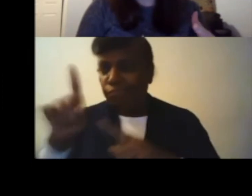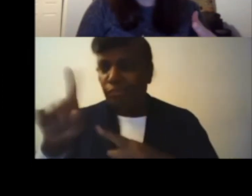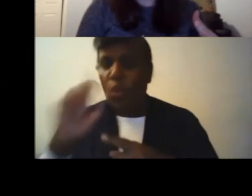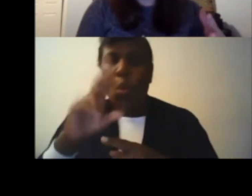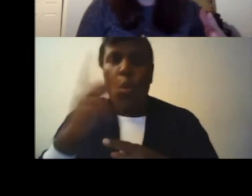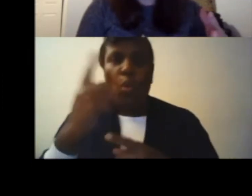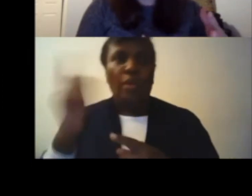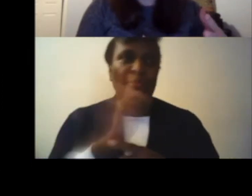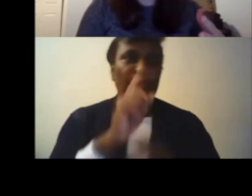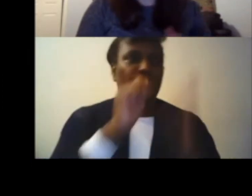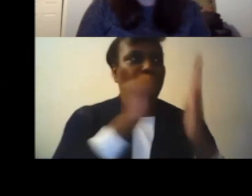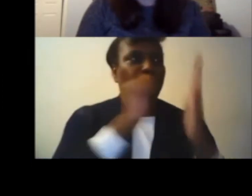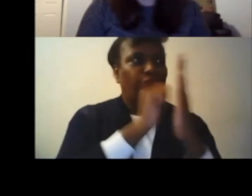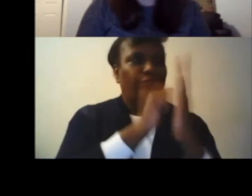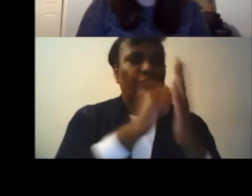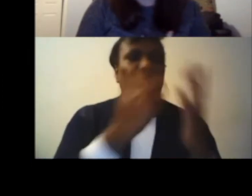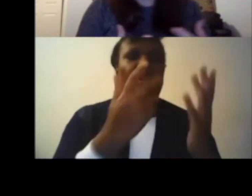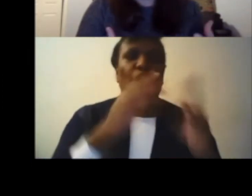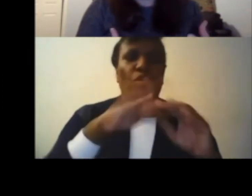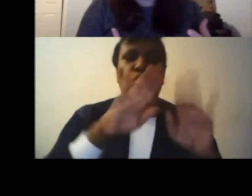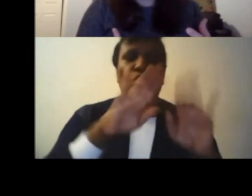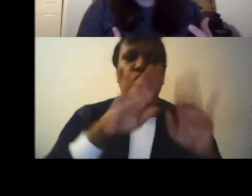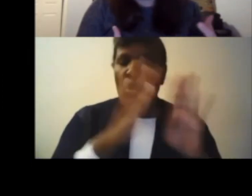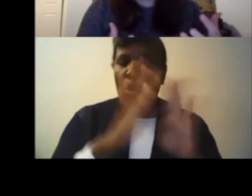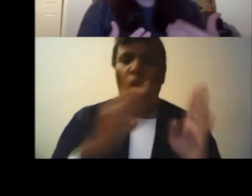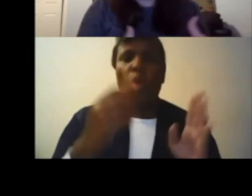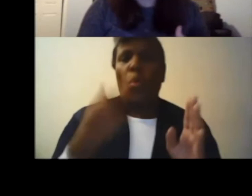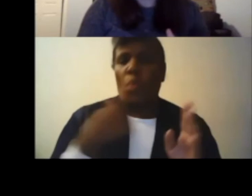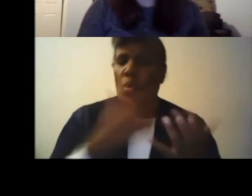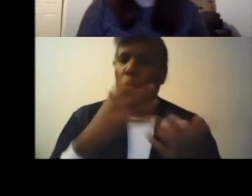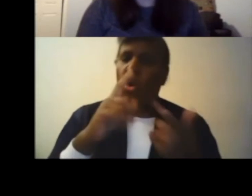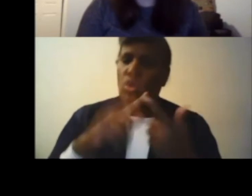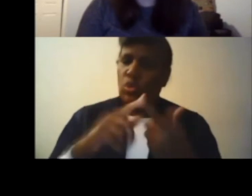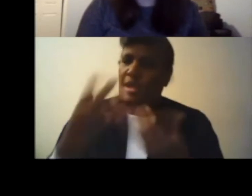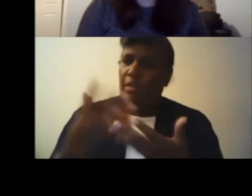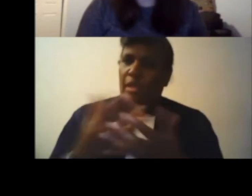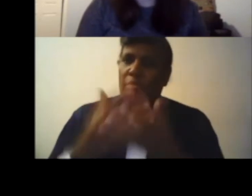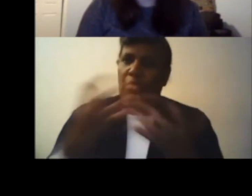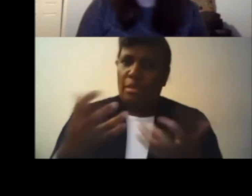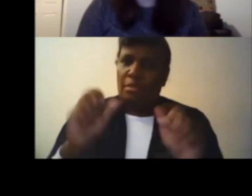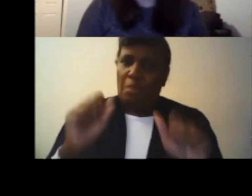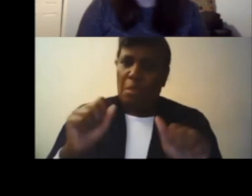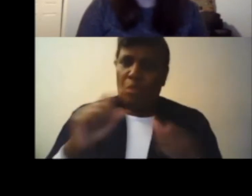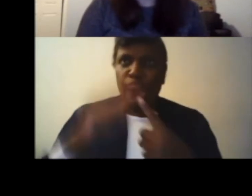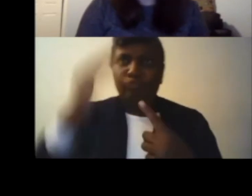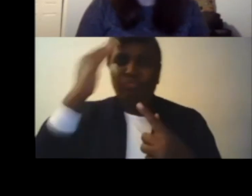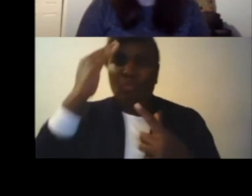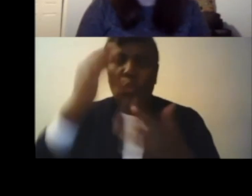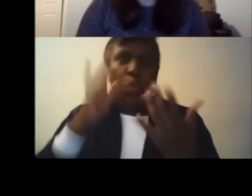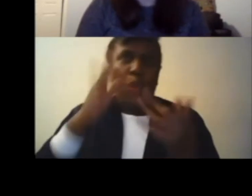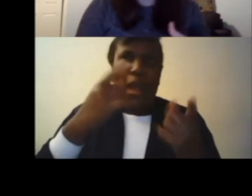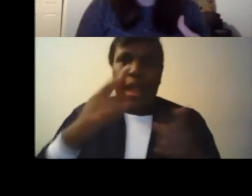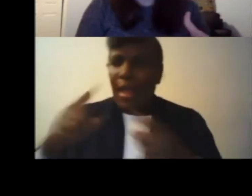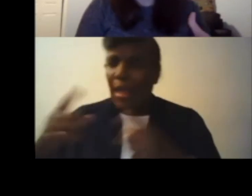And so we want to give them as many tools to kind of expect what's going on through the day as we possibly can. So we may